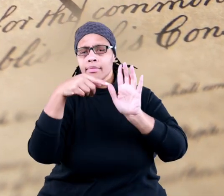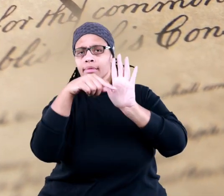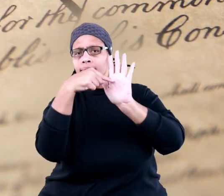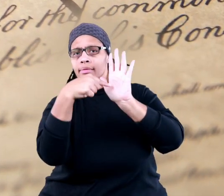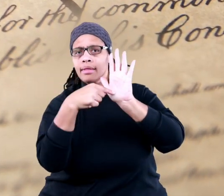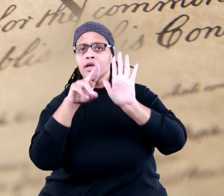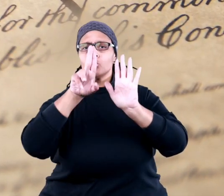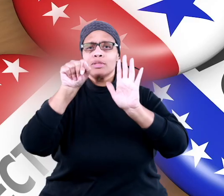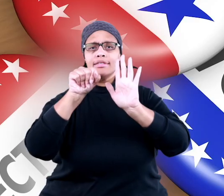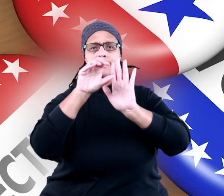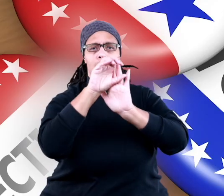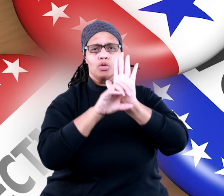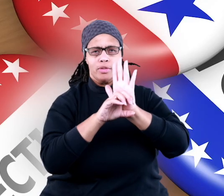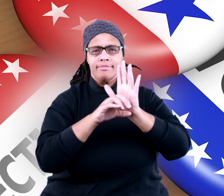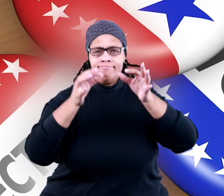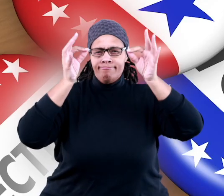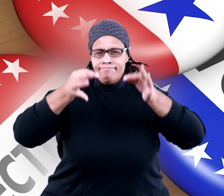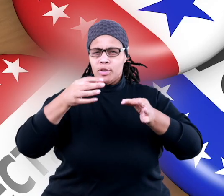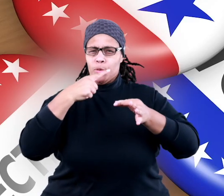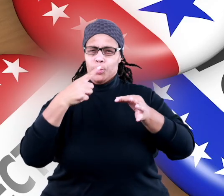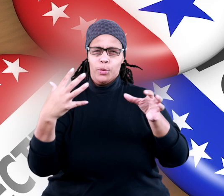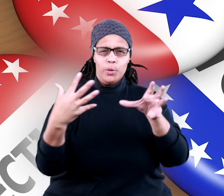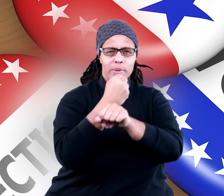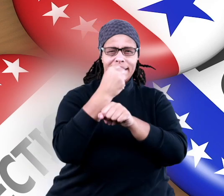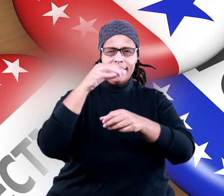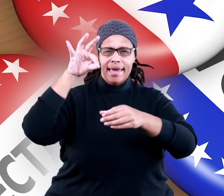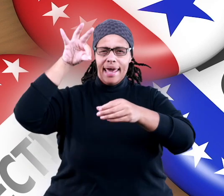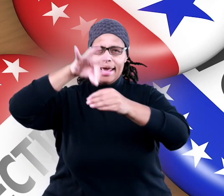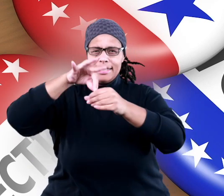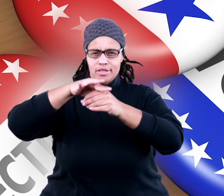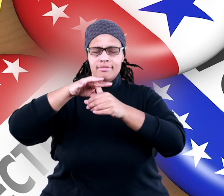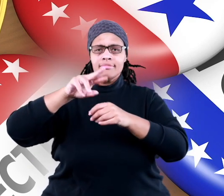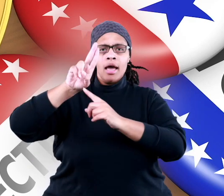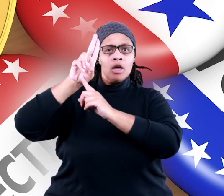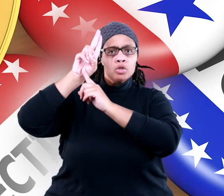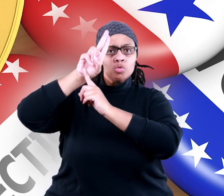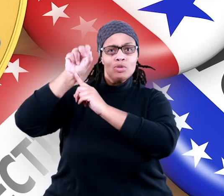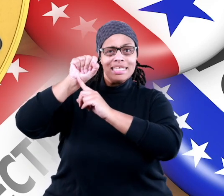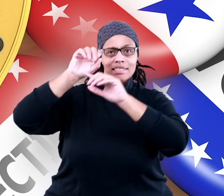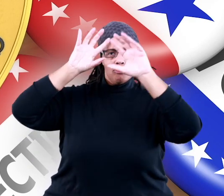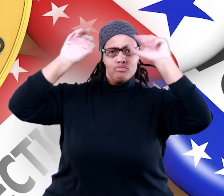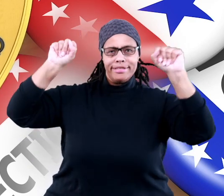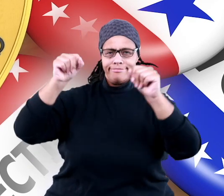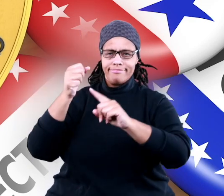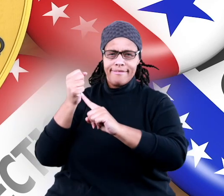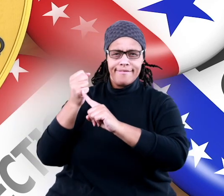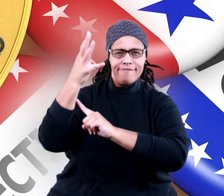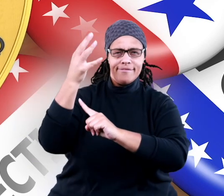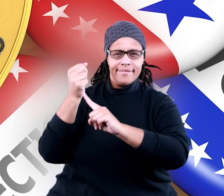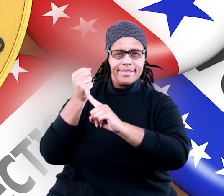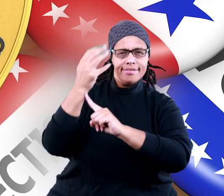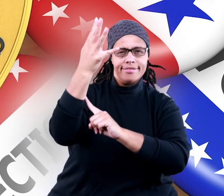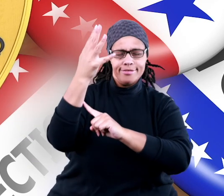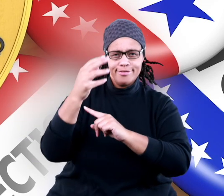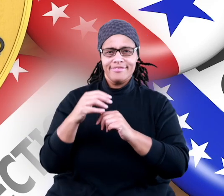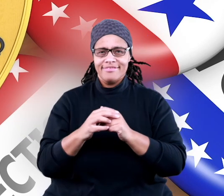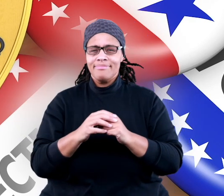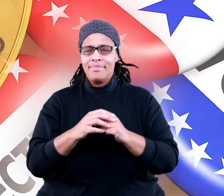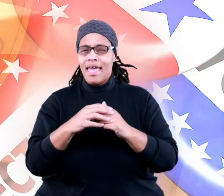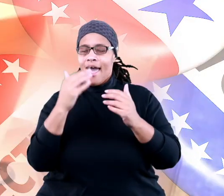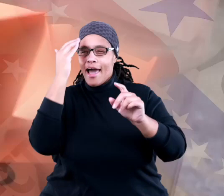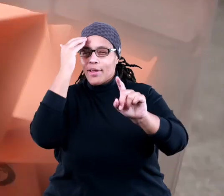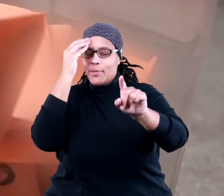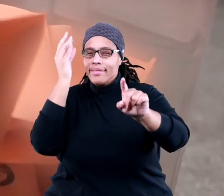States Constitution as a way of determining who wins the election for U.S. president that we hold every 4